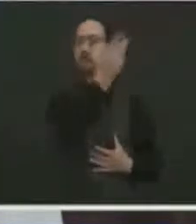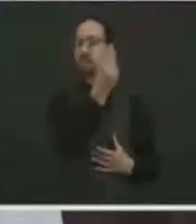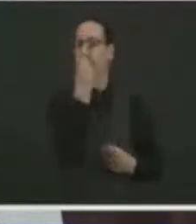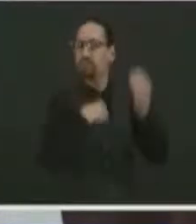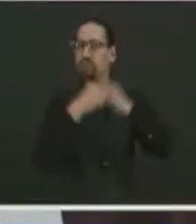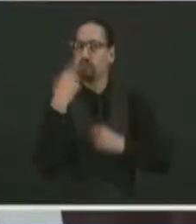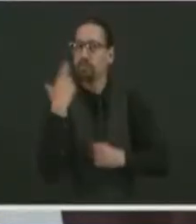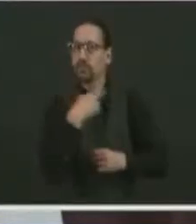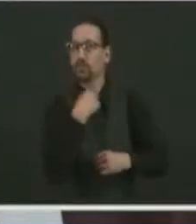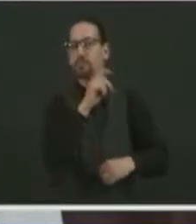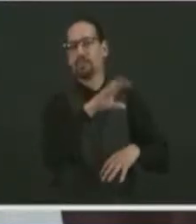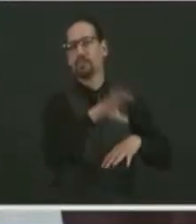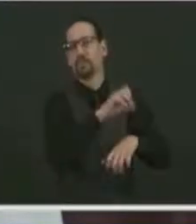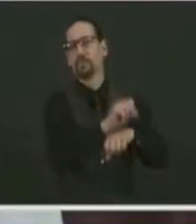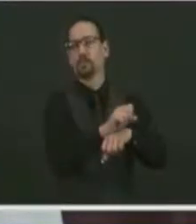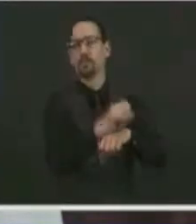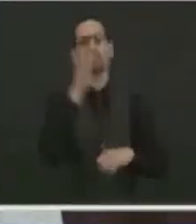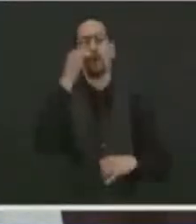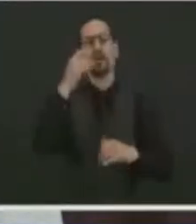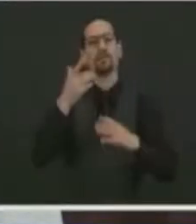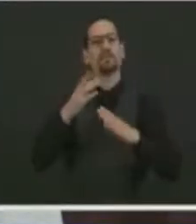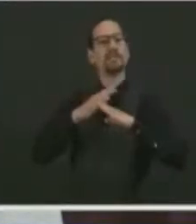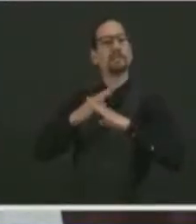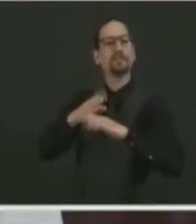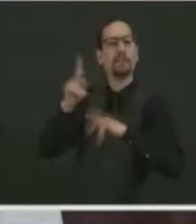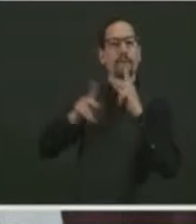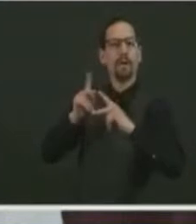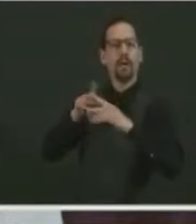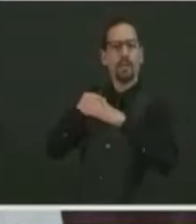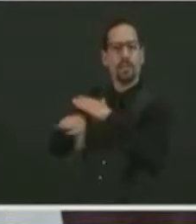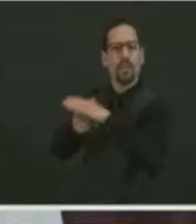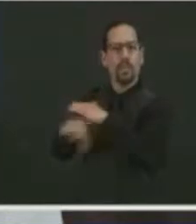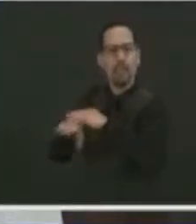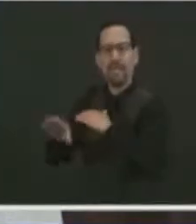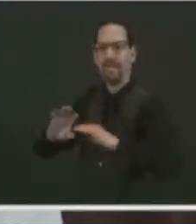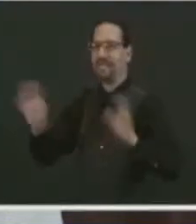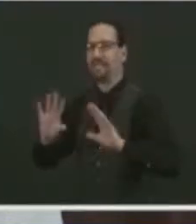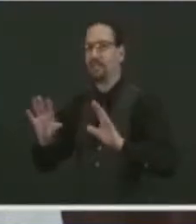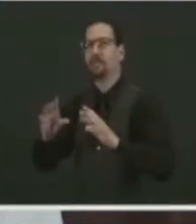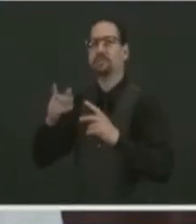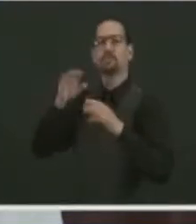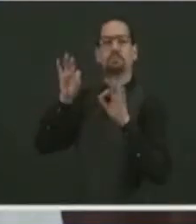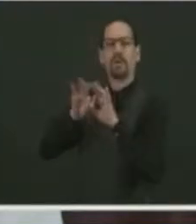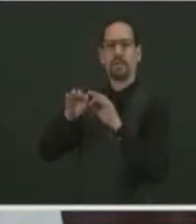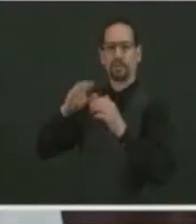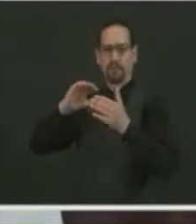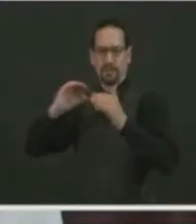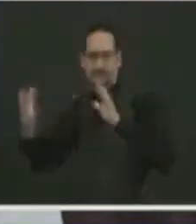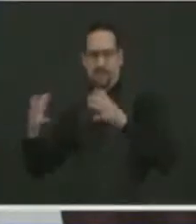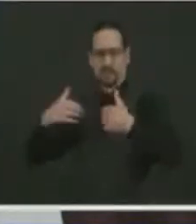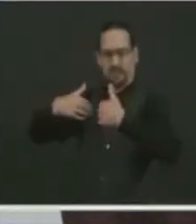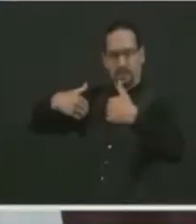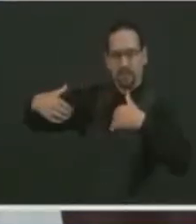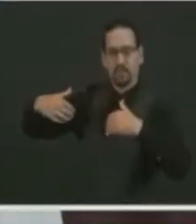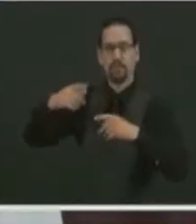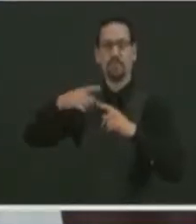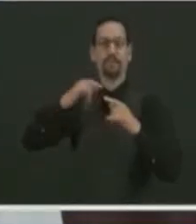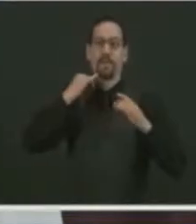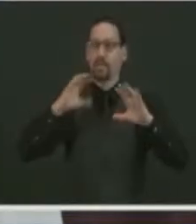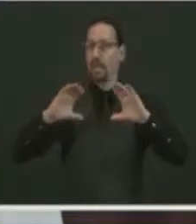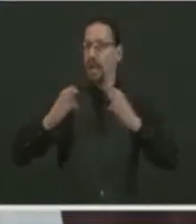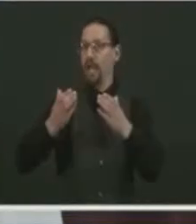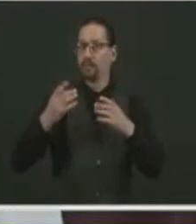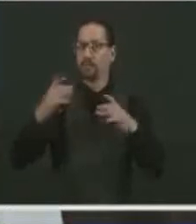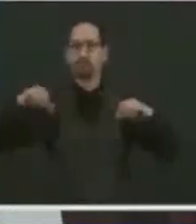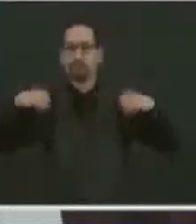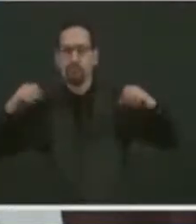consistent fashion. Certainly, if there are any classes that are being offered, they have to be scheduled. We're asking that if you join a class, you